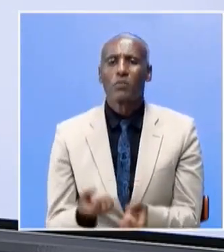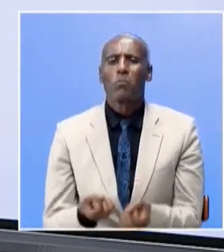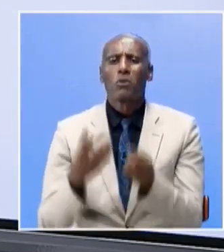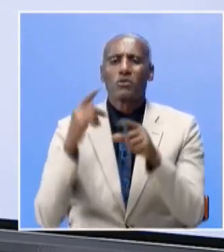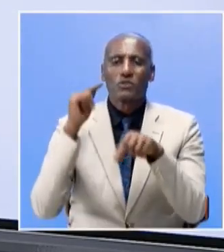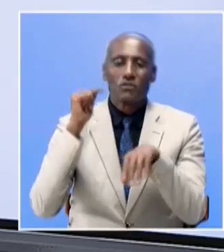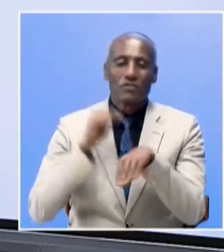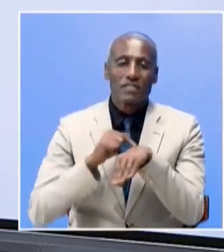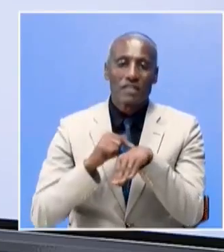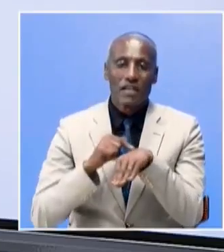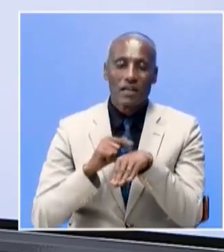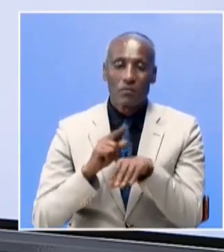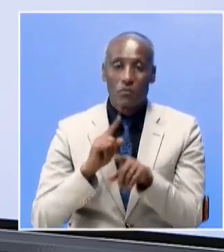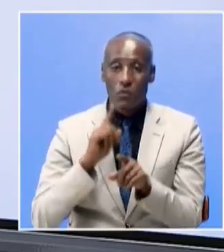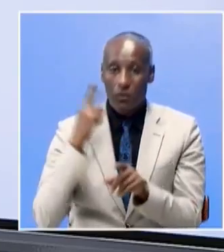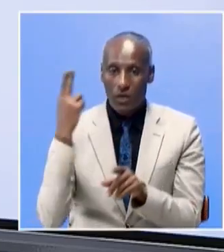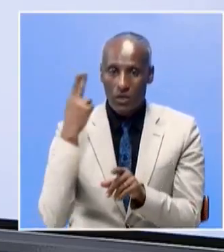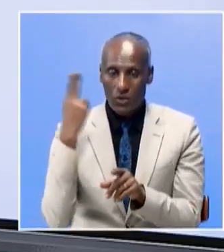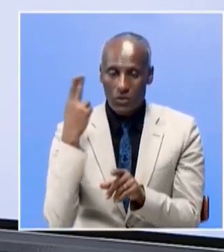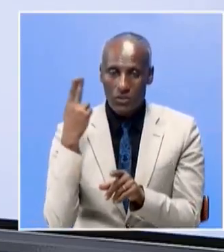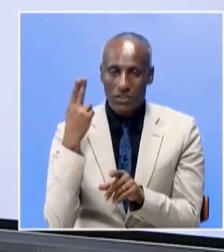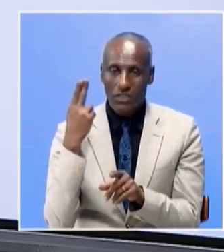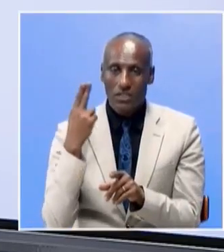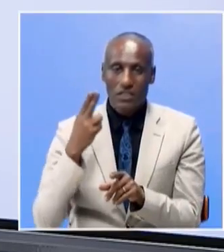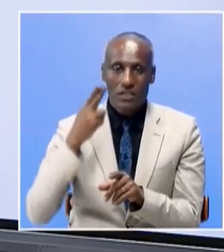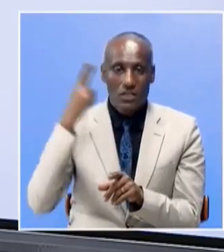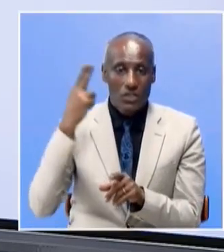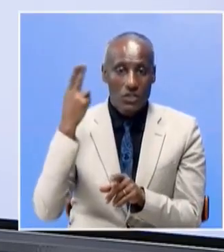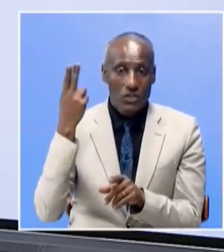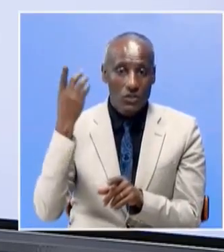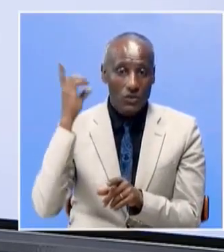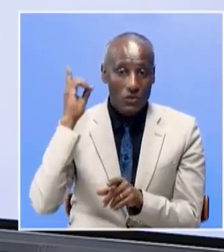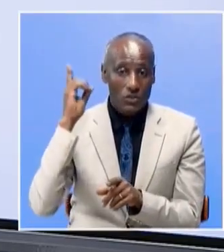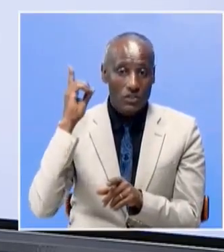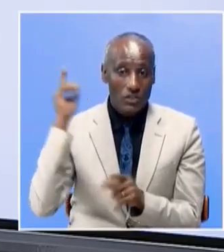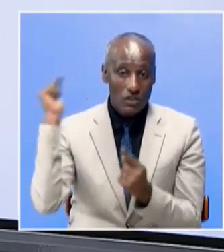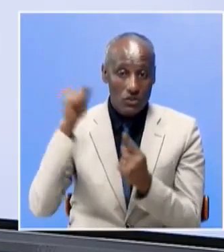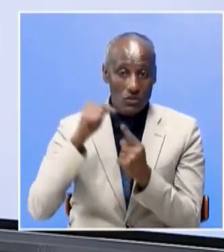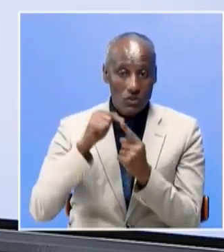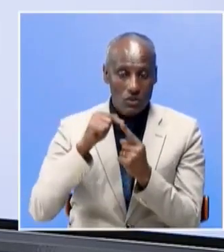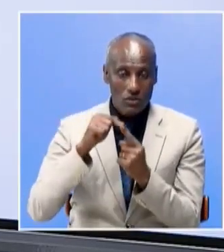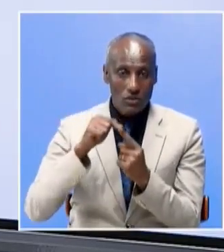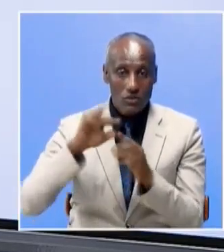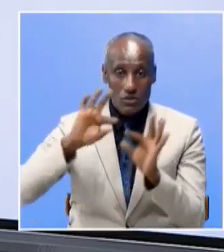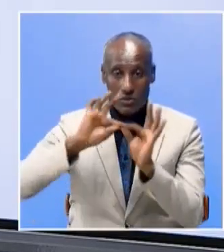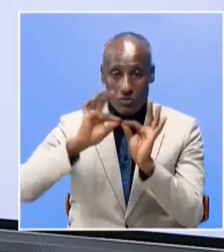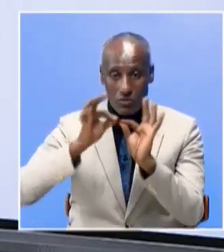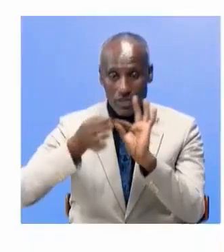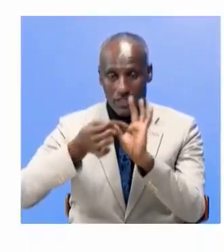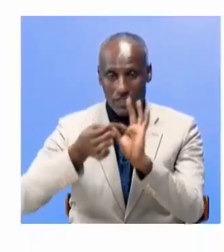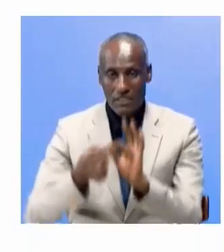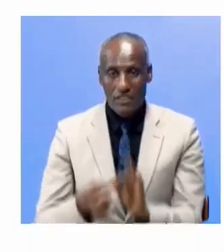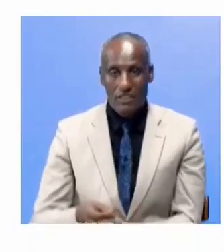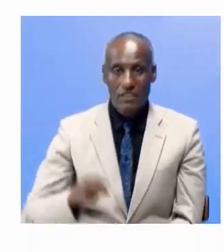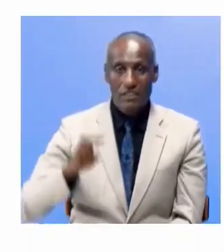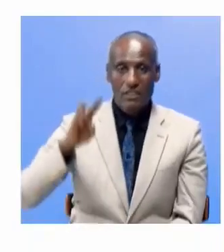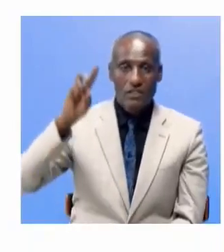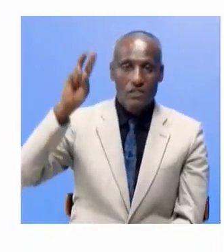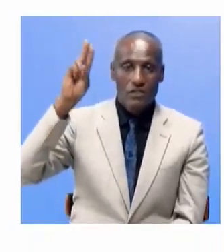use used to. Is it clear? Do you know what used to means? Let's say something about